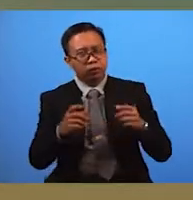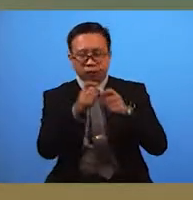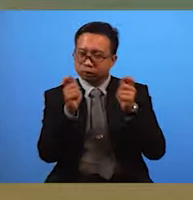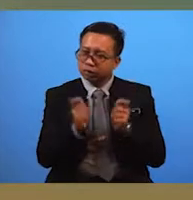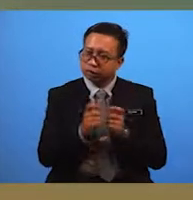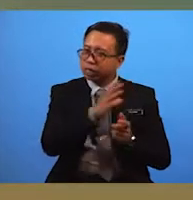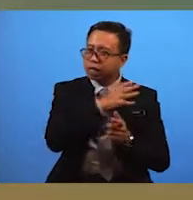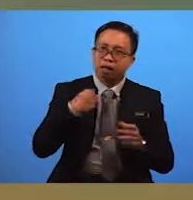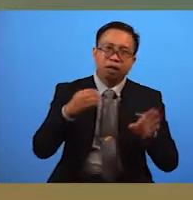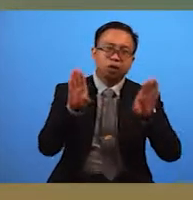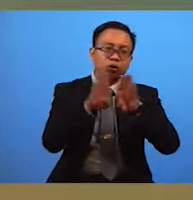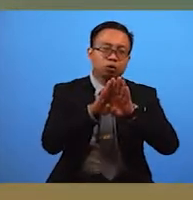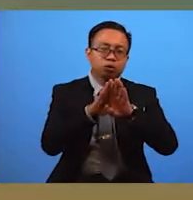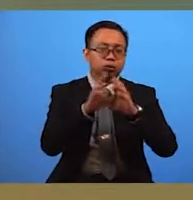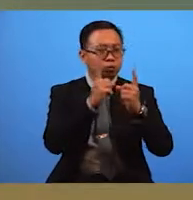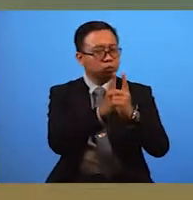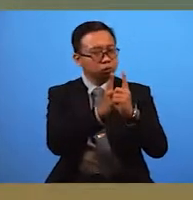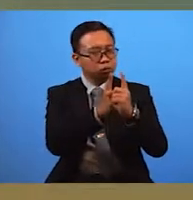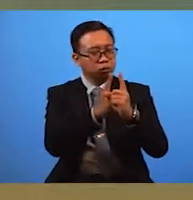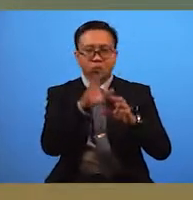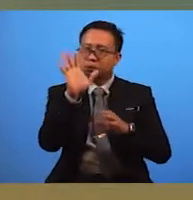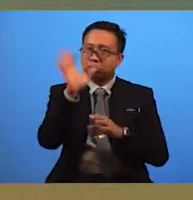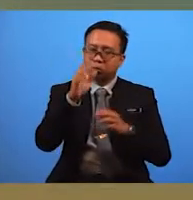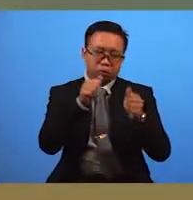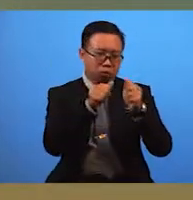and close conversation.